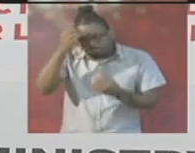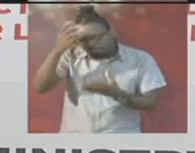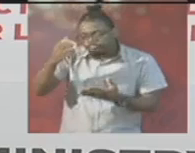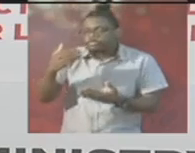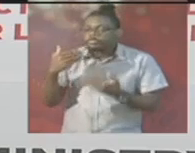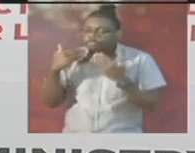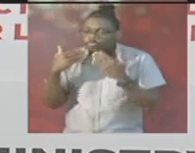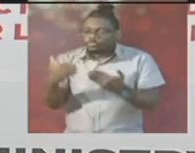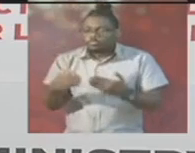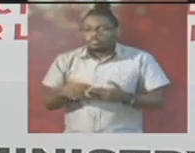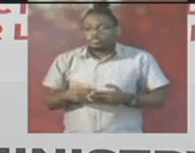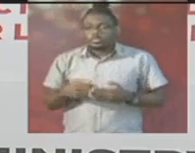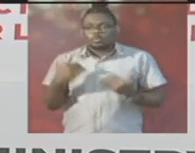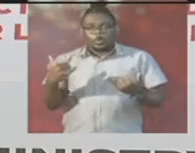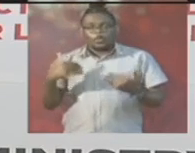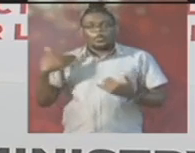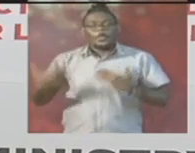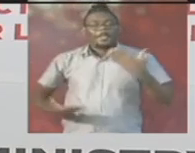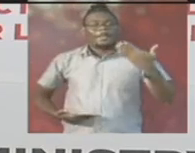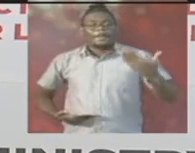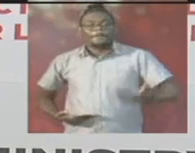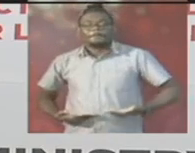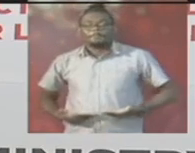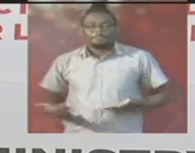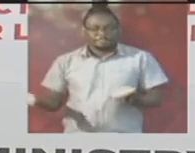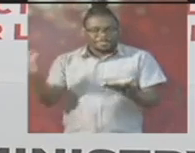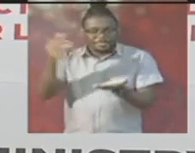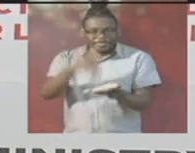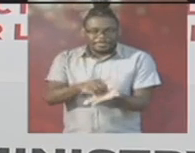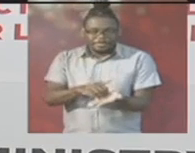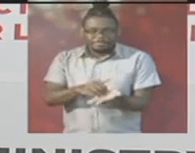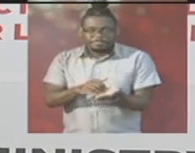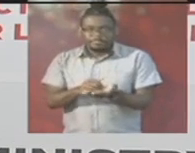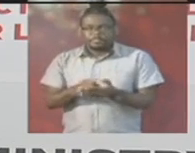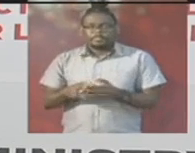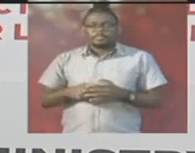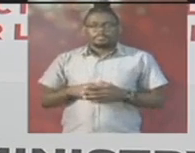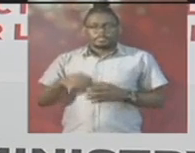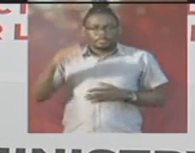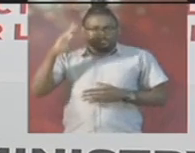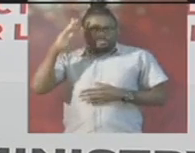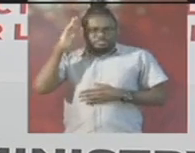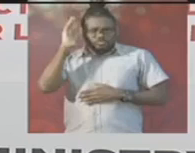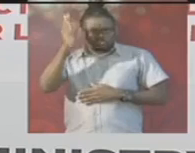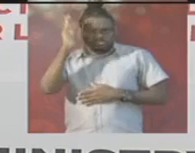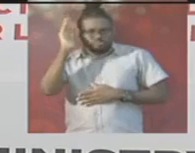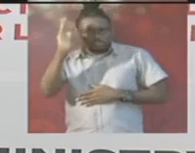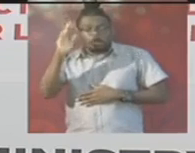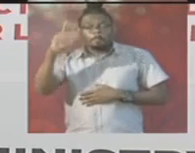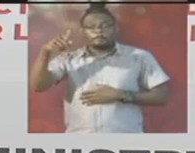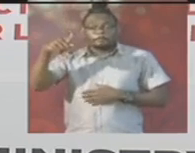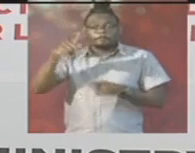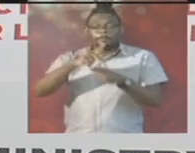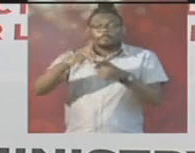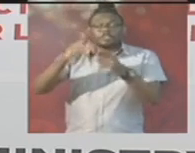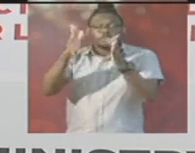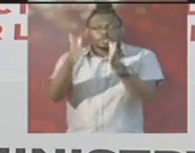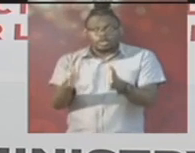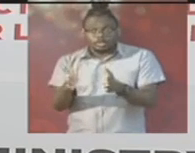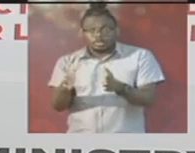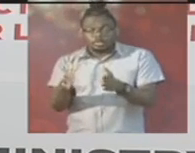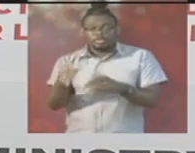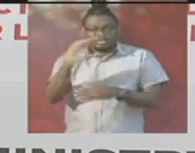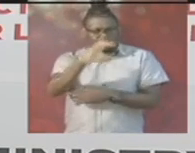are pleased to welcome back Professor Christine Carrington. I now invite her to speak on the presence of COVID-19 variants